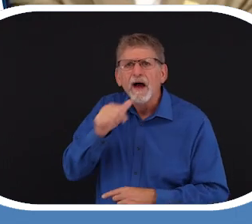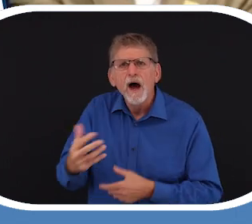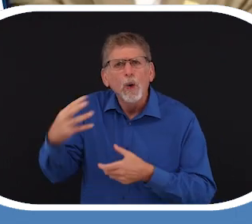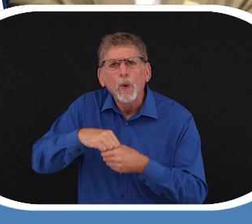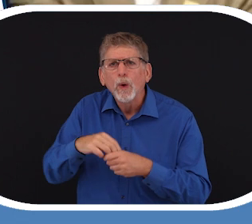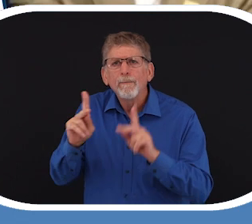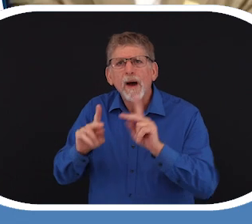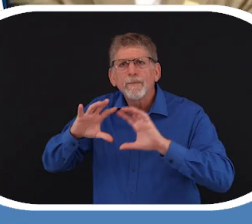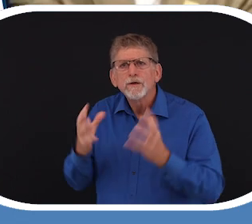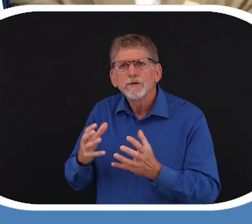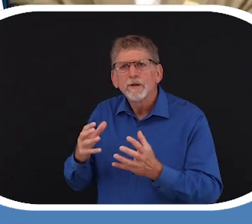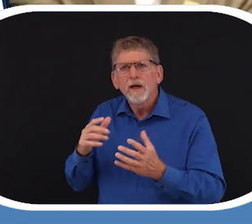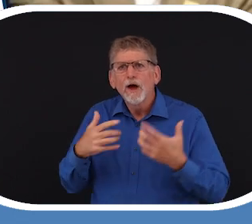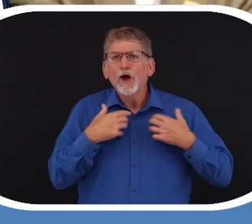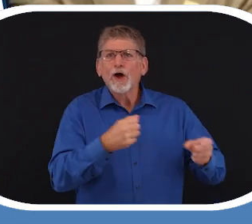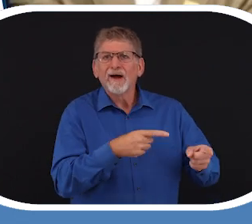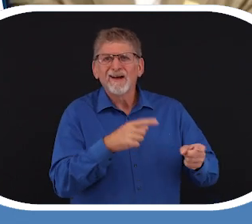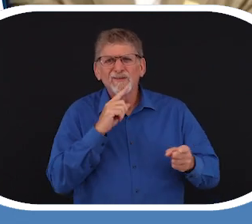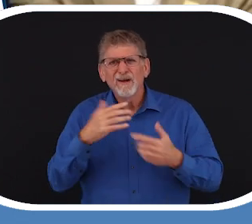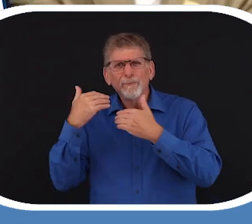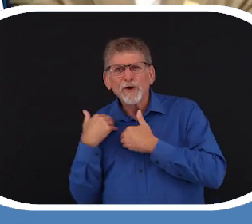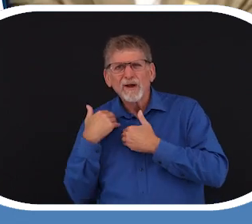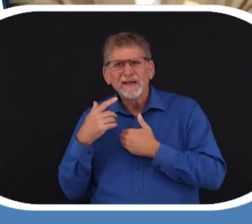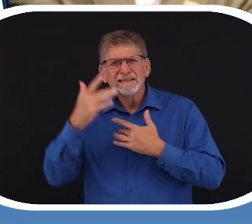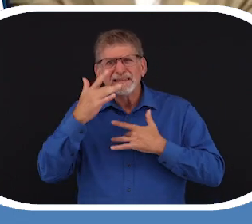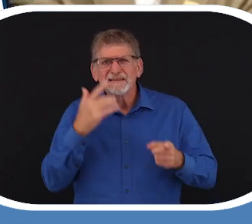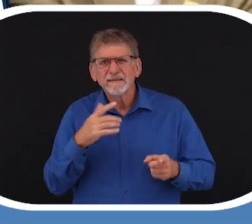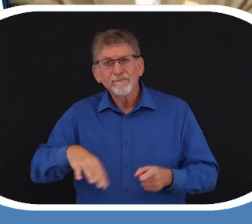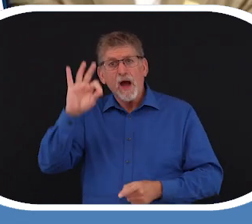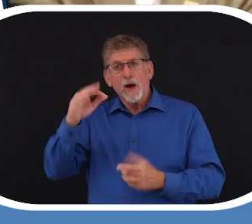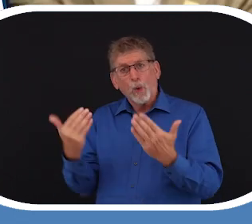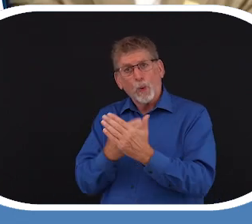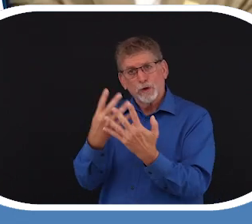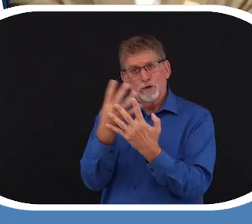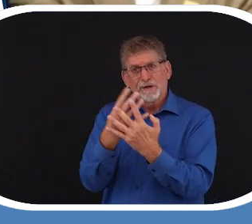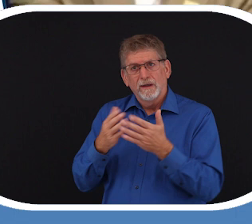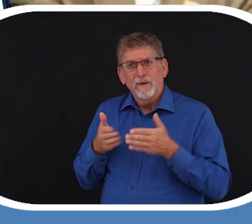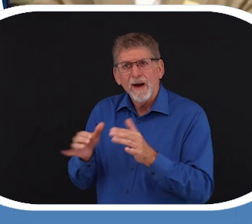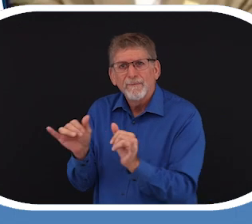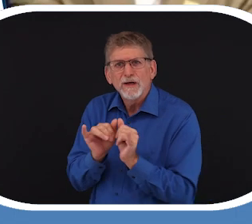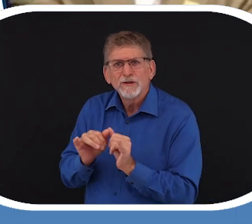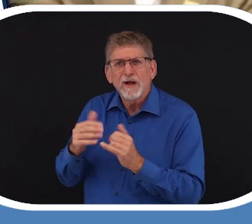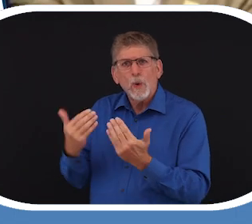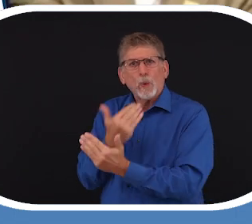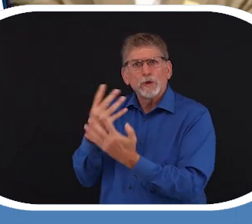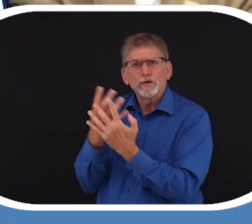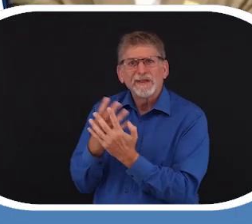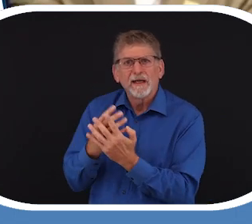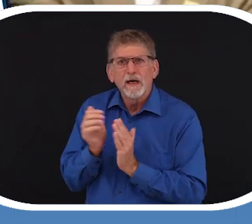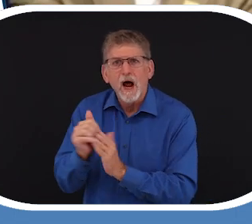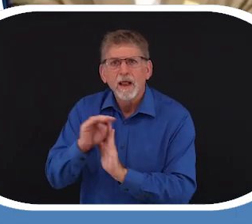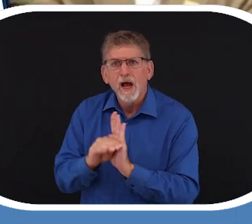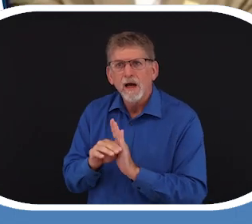populations that carry the greatest burden of disease, we found new screening measures and new screening guidelines that could help advance the field. We would not